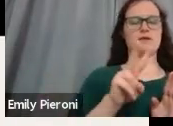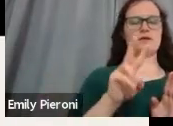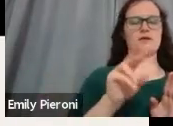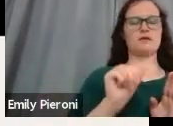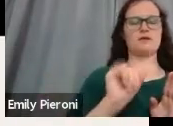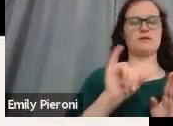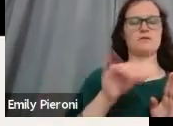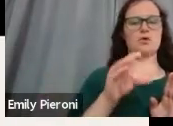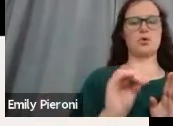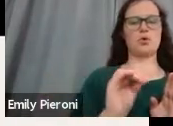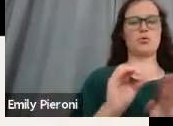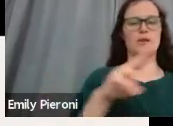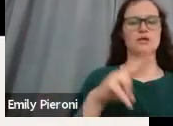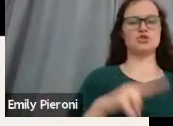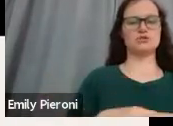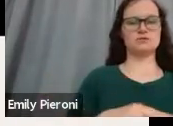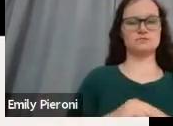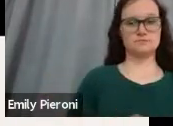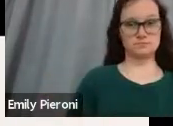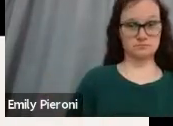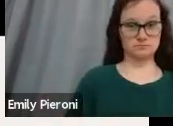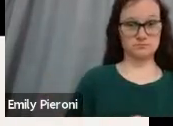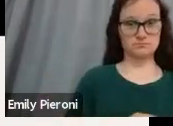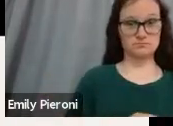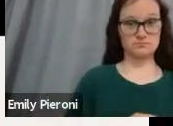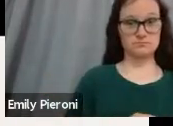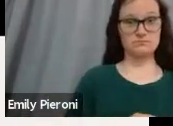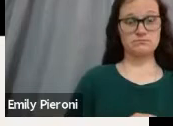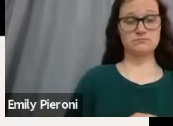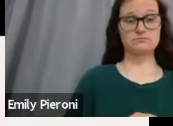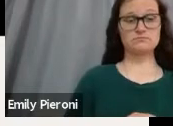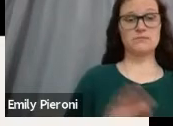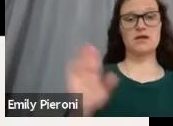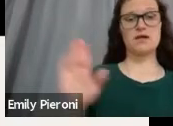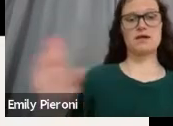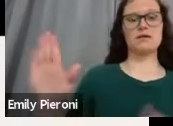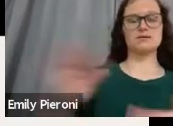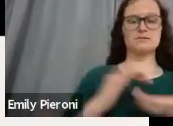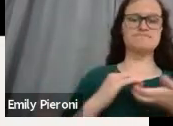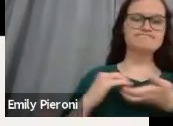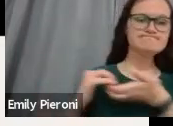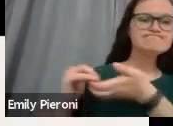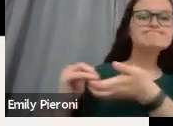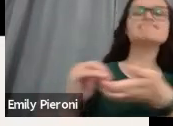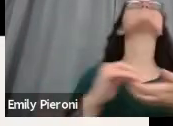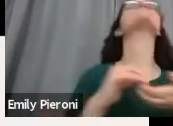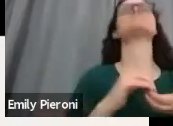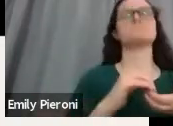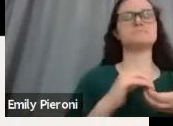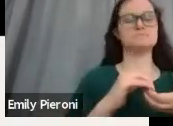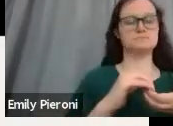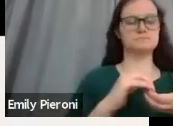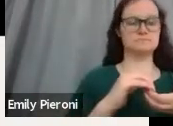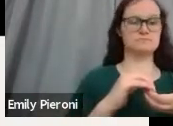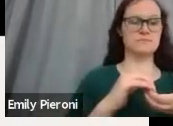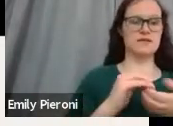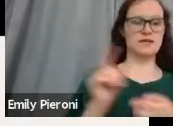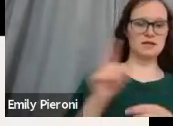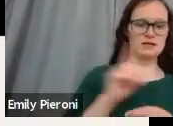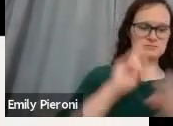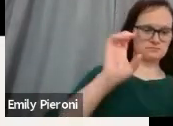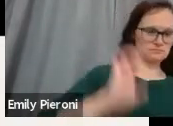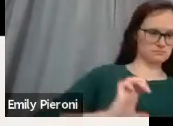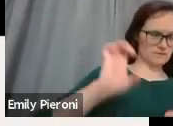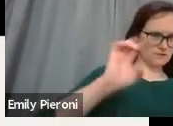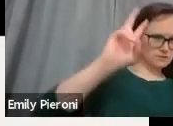Mexico. And with his collaborators, Kevin evaluates specialty horticulture crops, arid